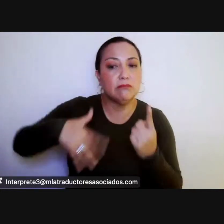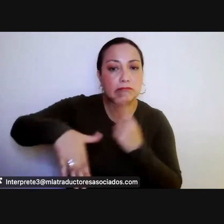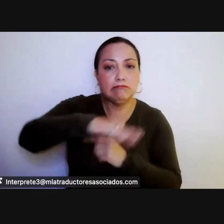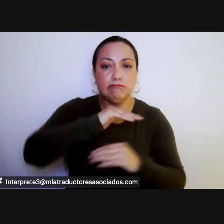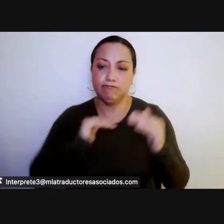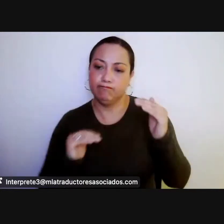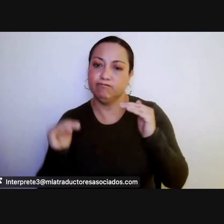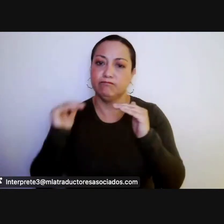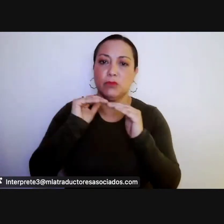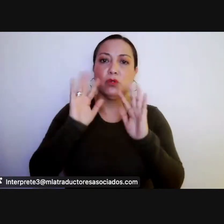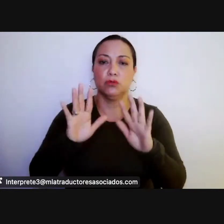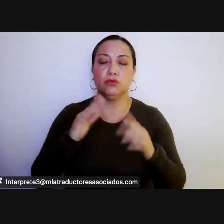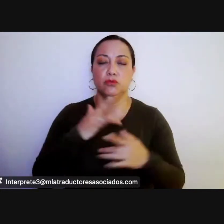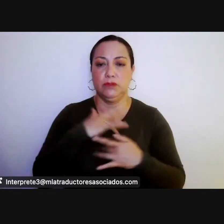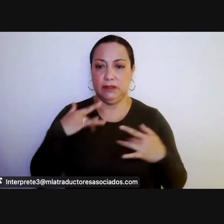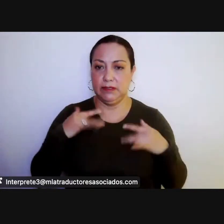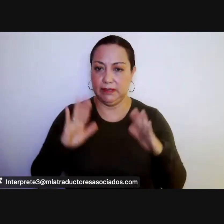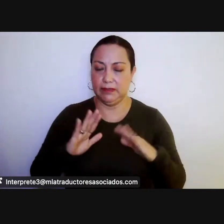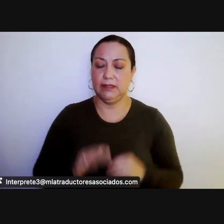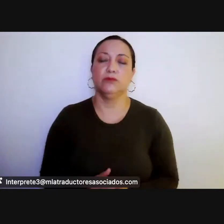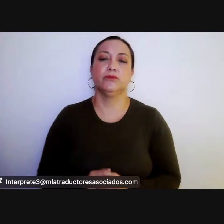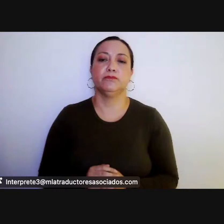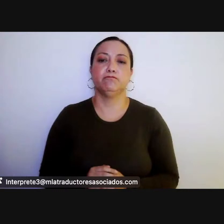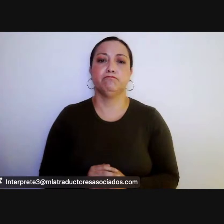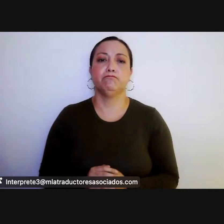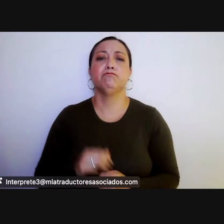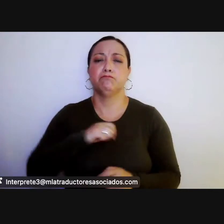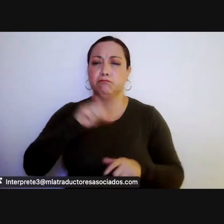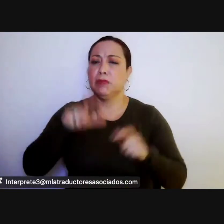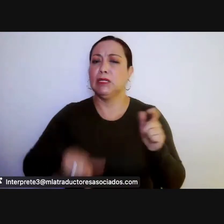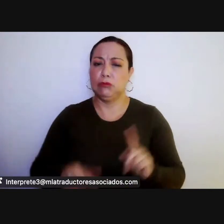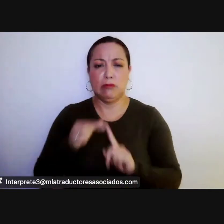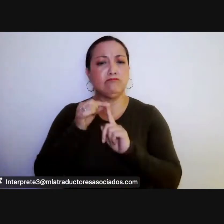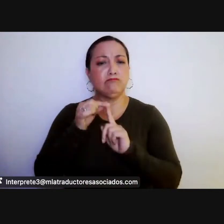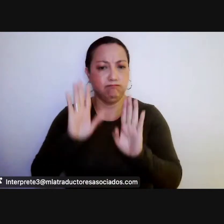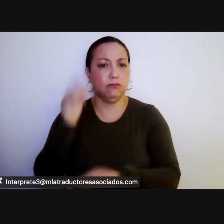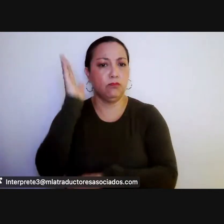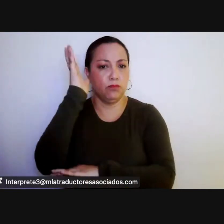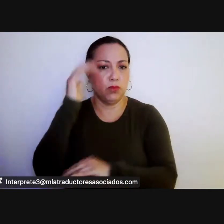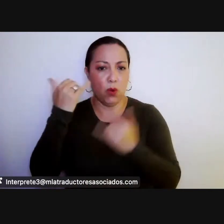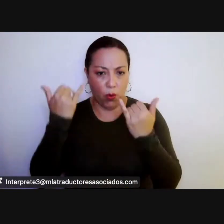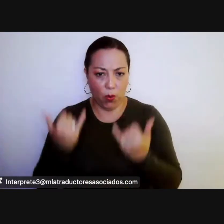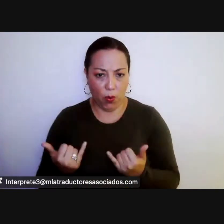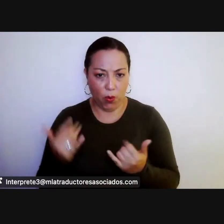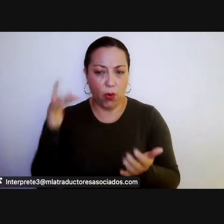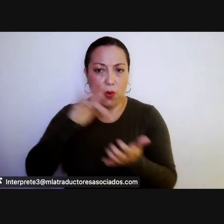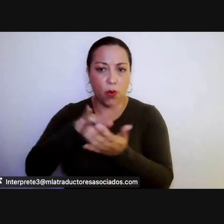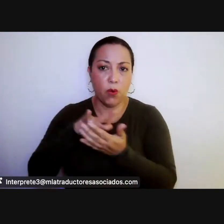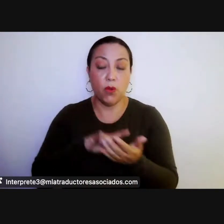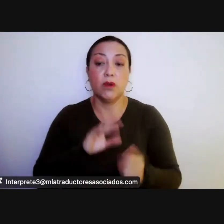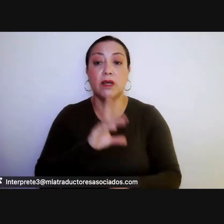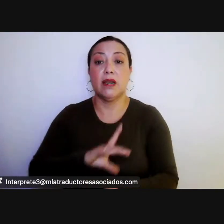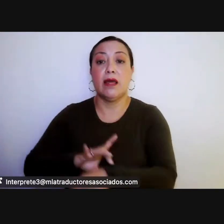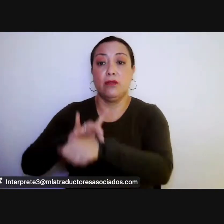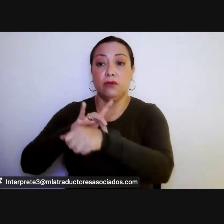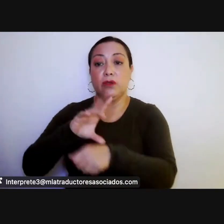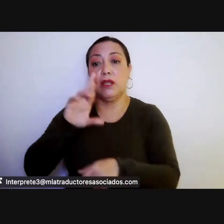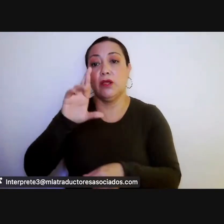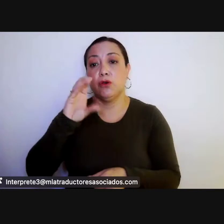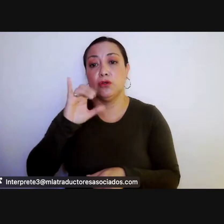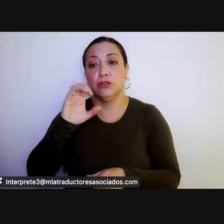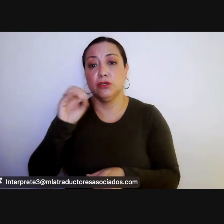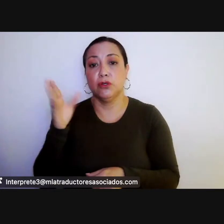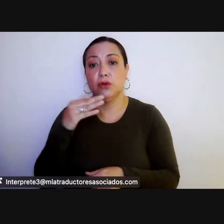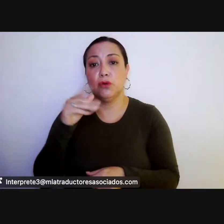evidence and solution. We have great panelists with us today. Dr. Rocio Sanz,